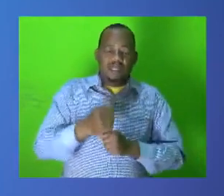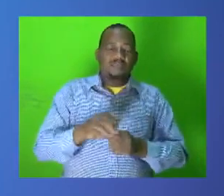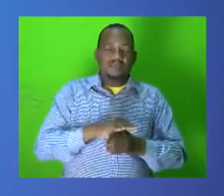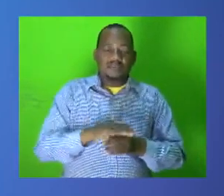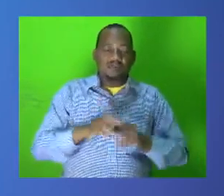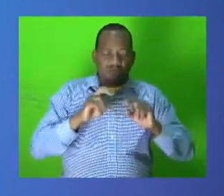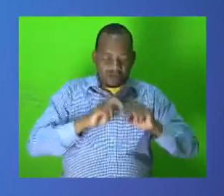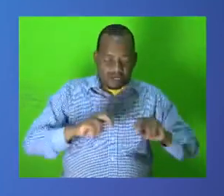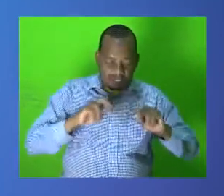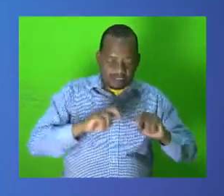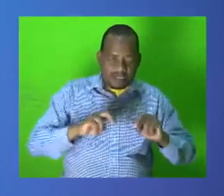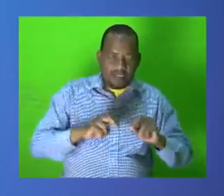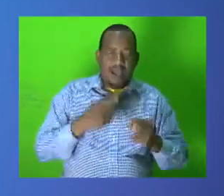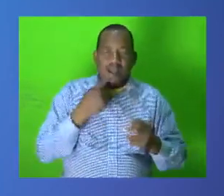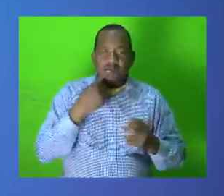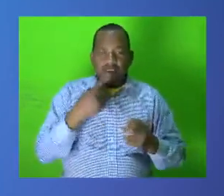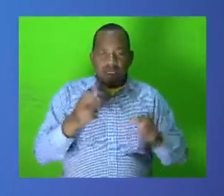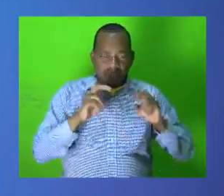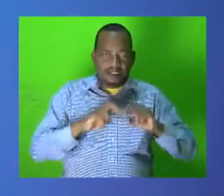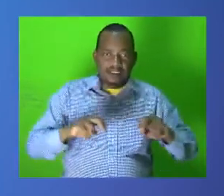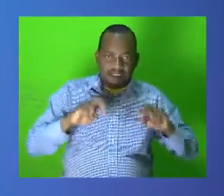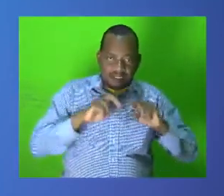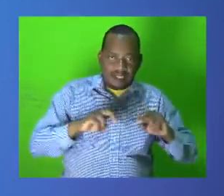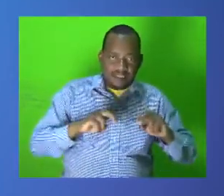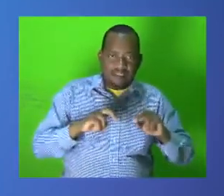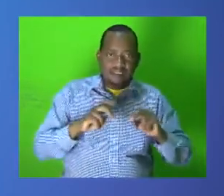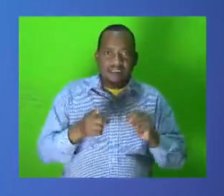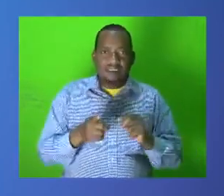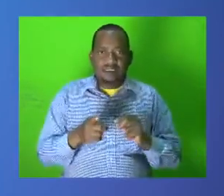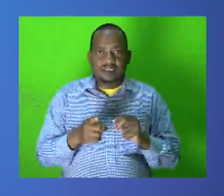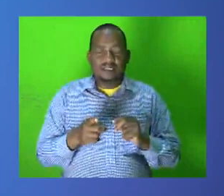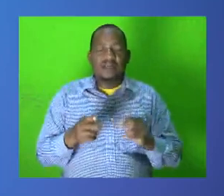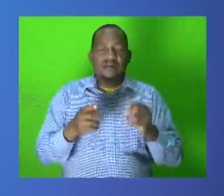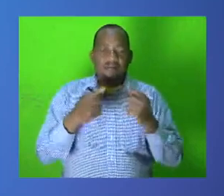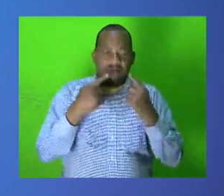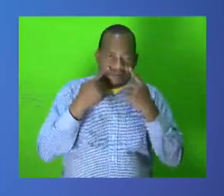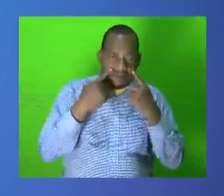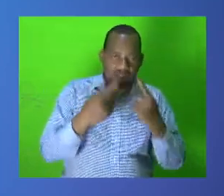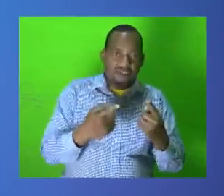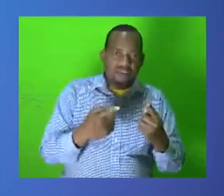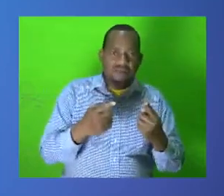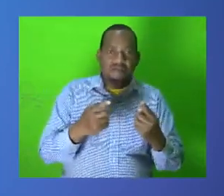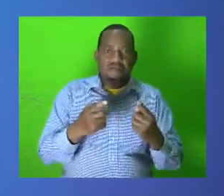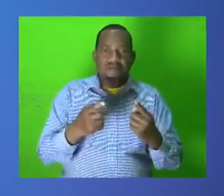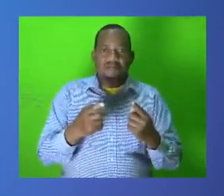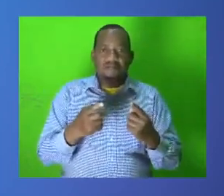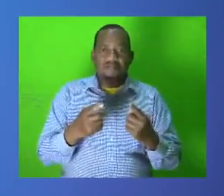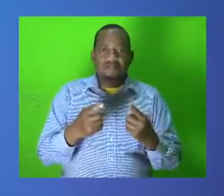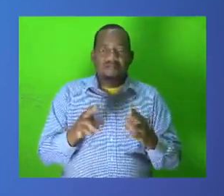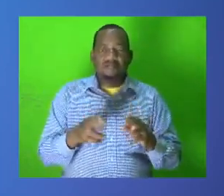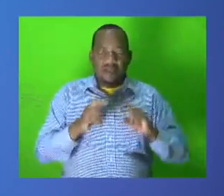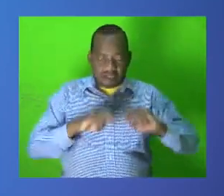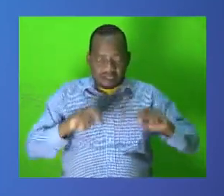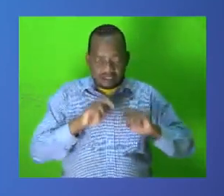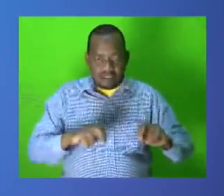So it is needed step which guide the researcher toward